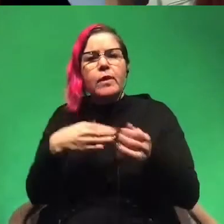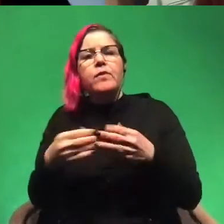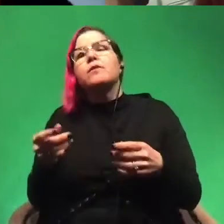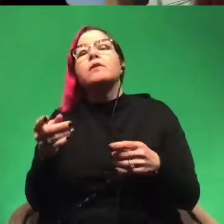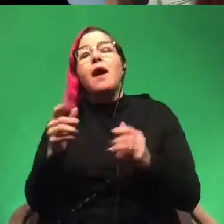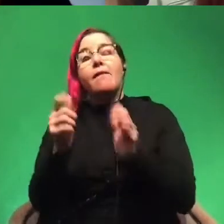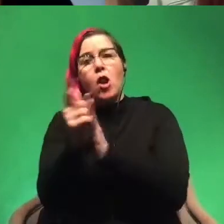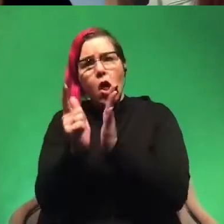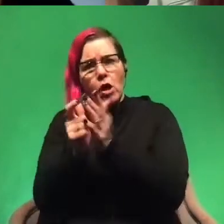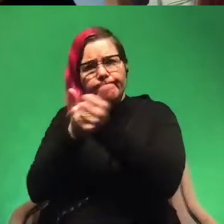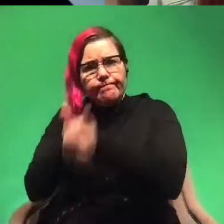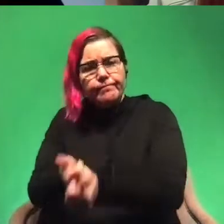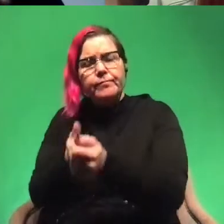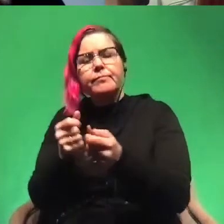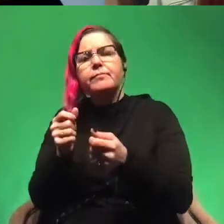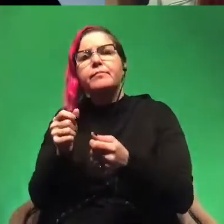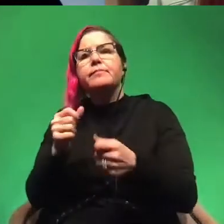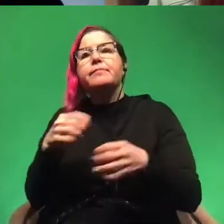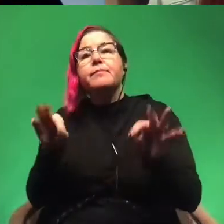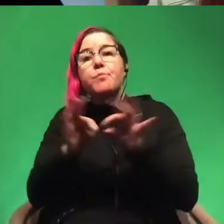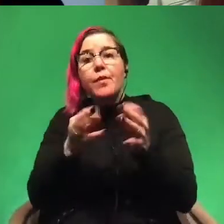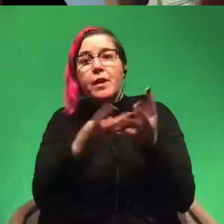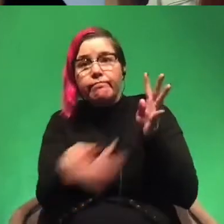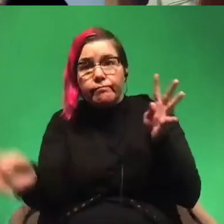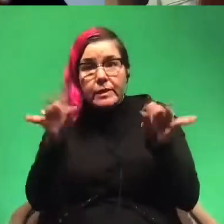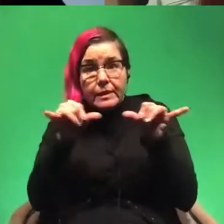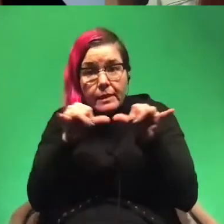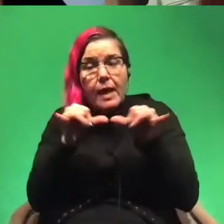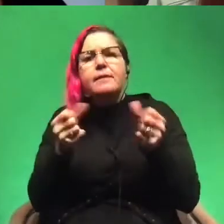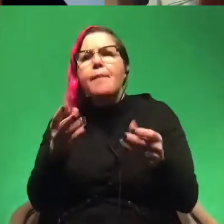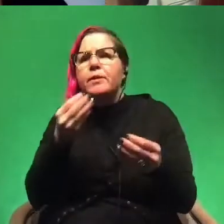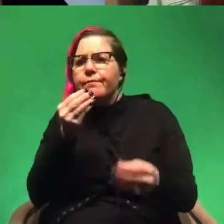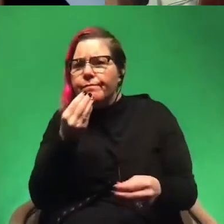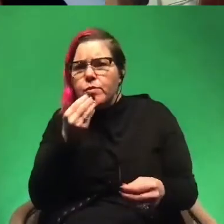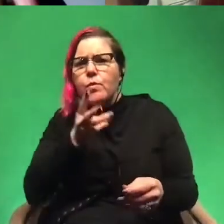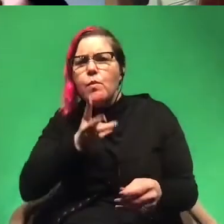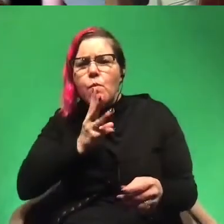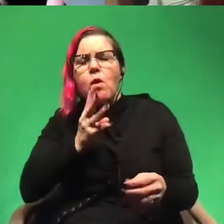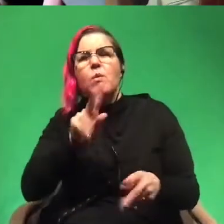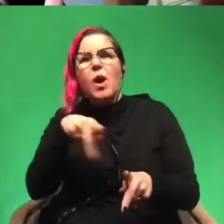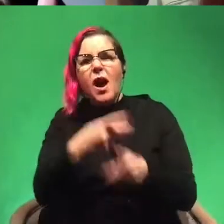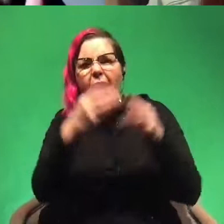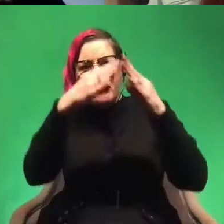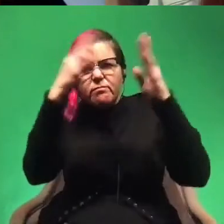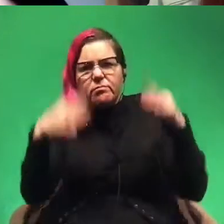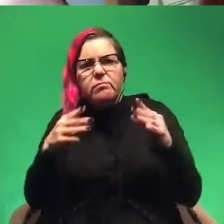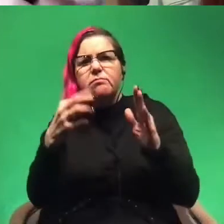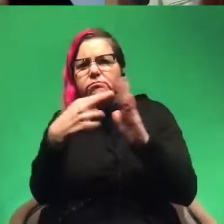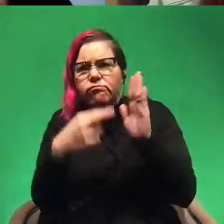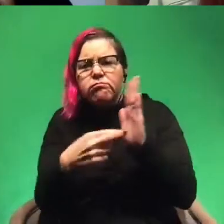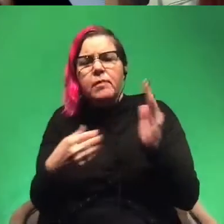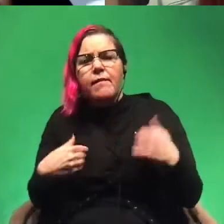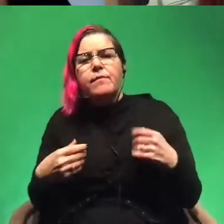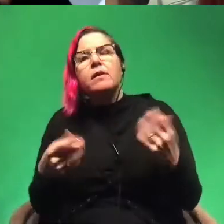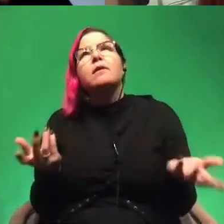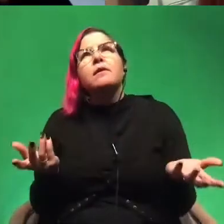to make sure the size of pens, how much food and water they have, what their type of shelter regulations might be, and kind